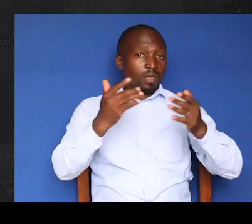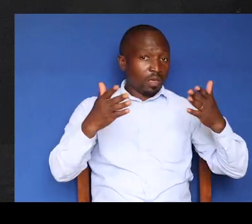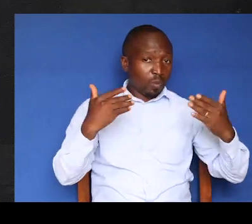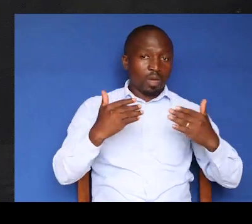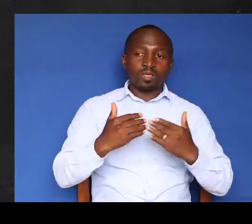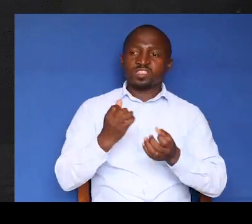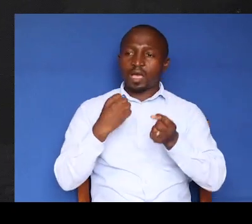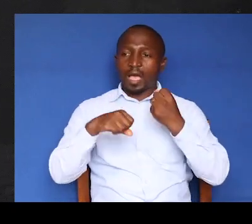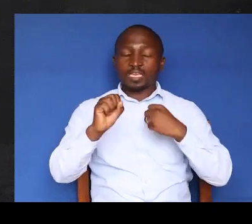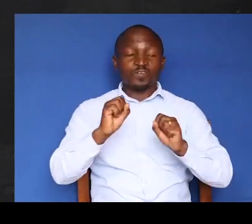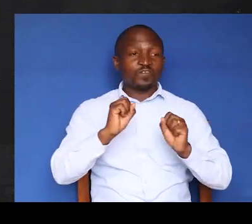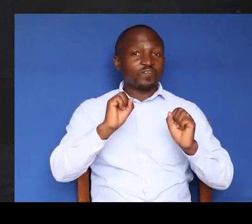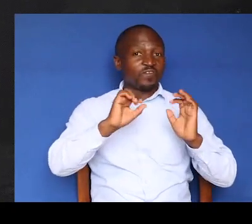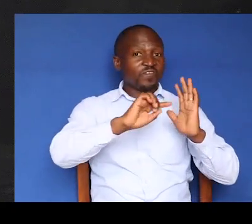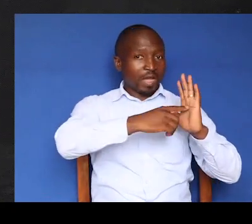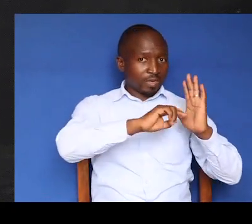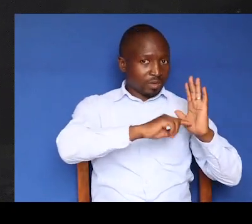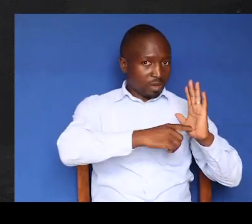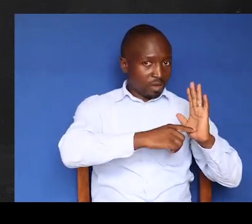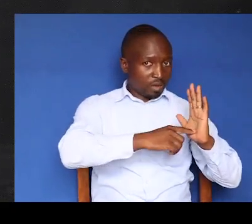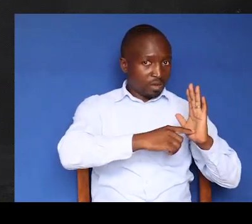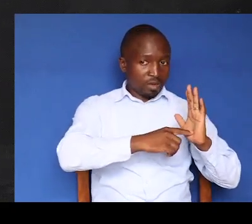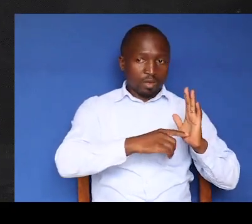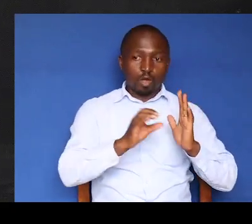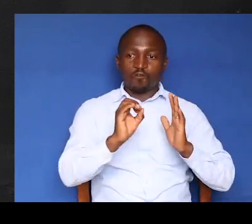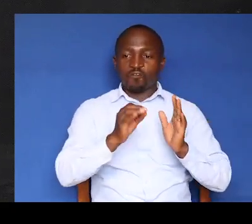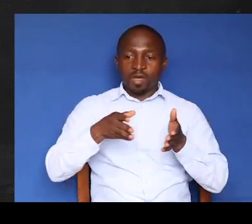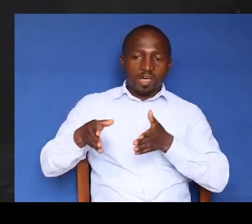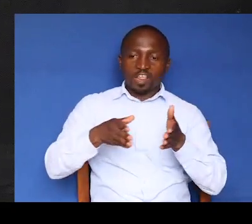river regime. By being active,